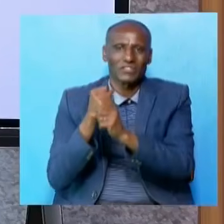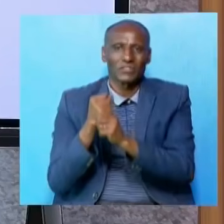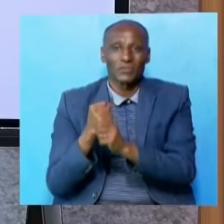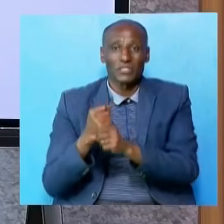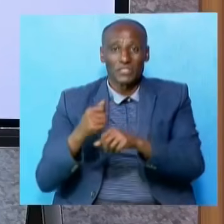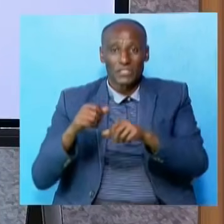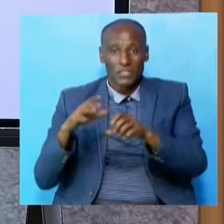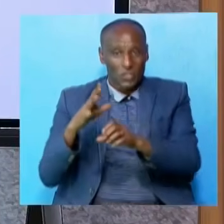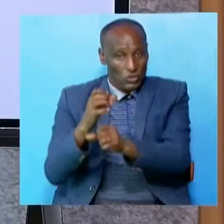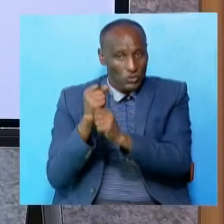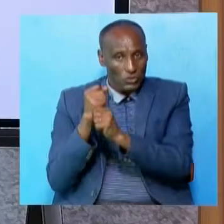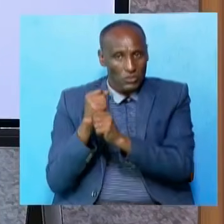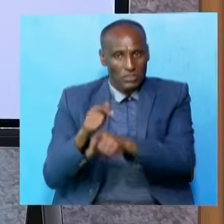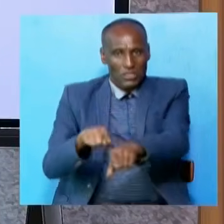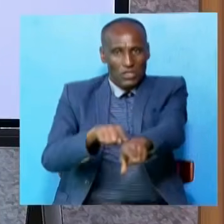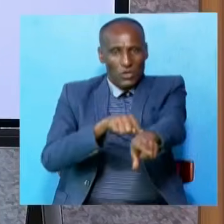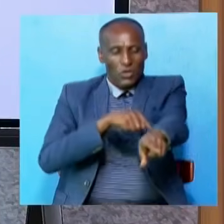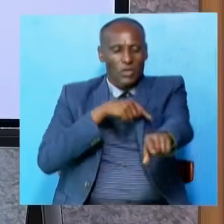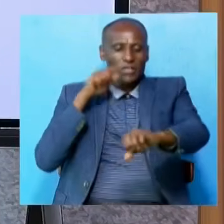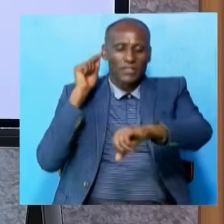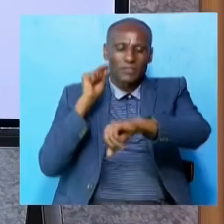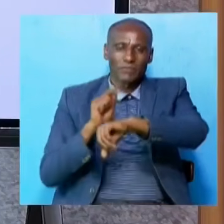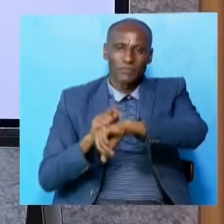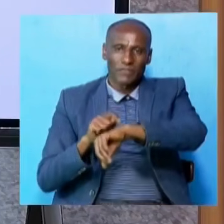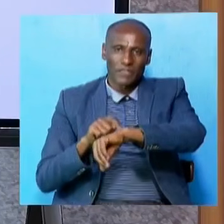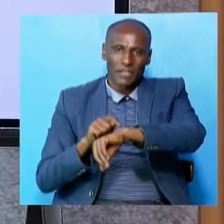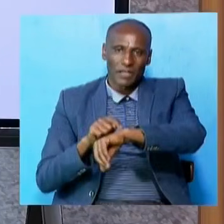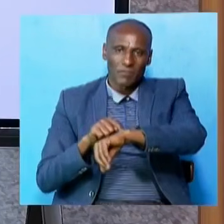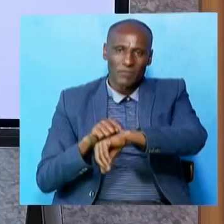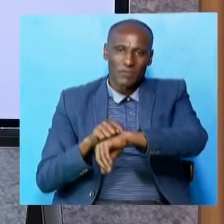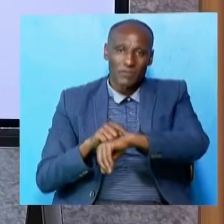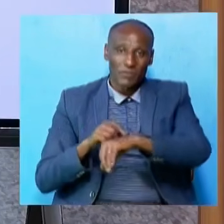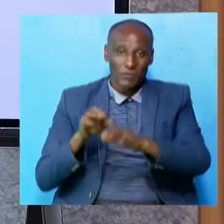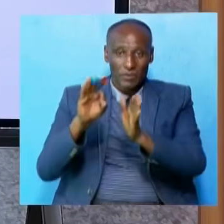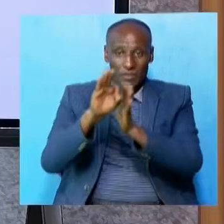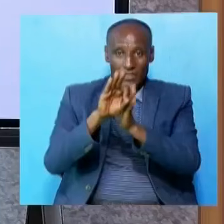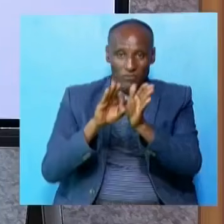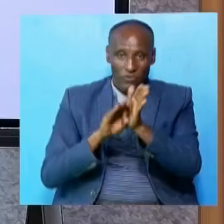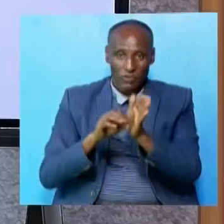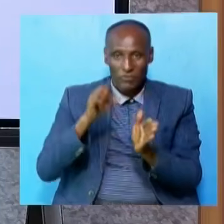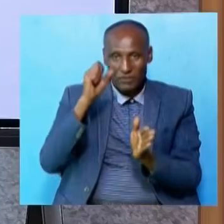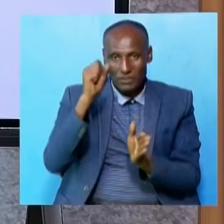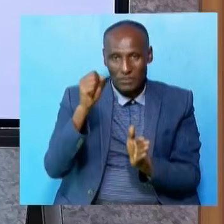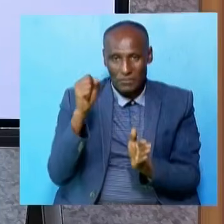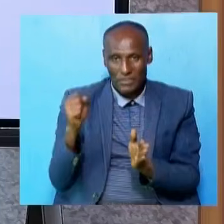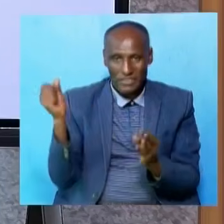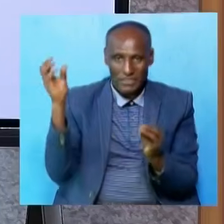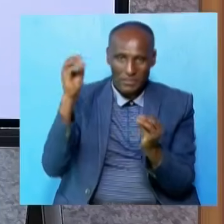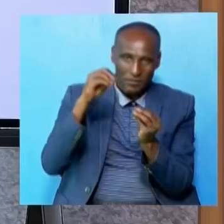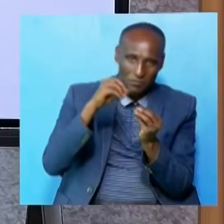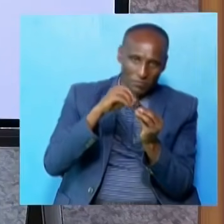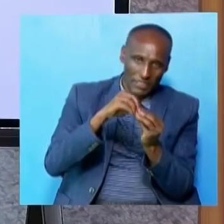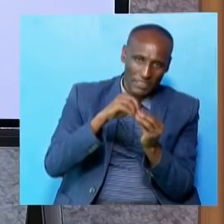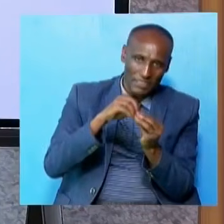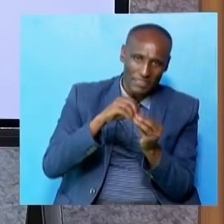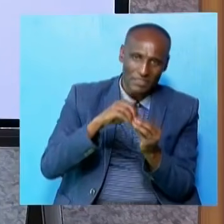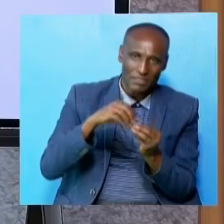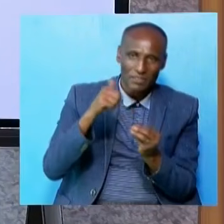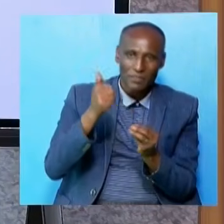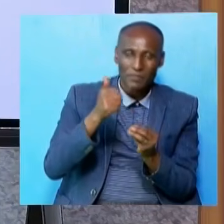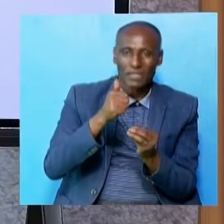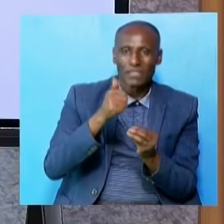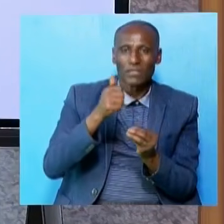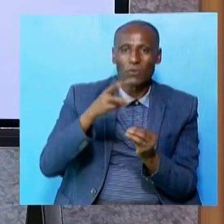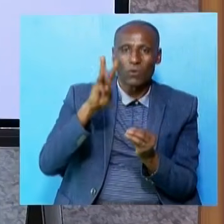A longer time. And if you remember the form subject plus the past auxiliaries